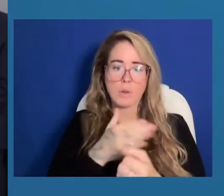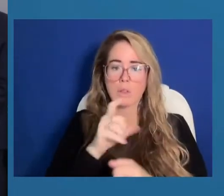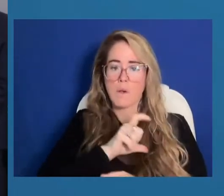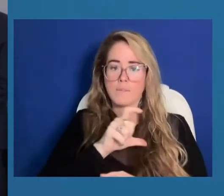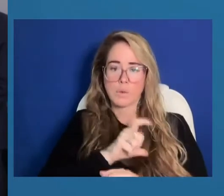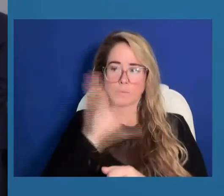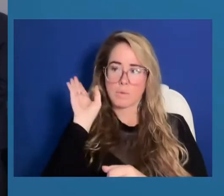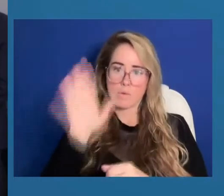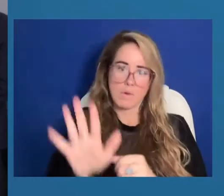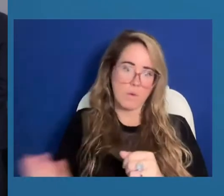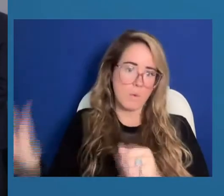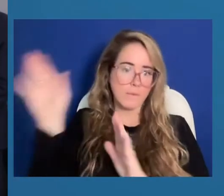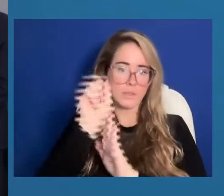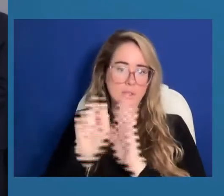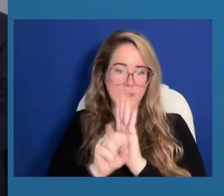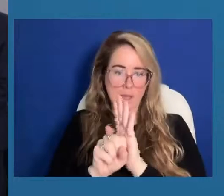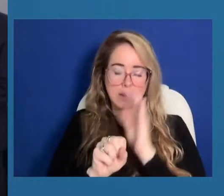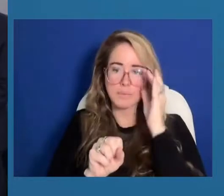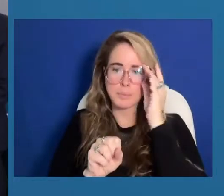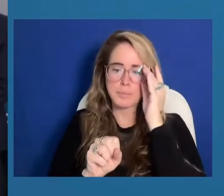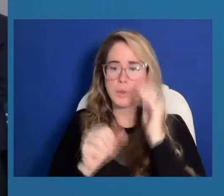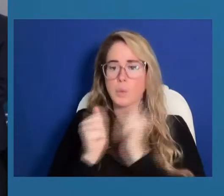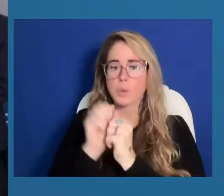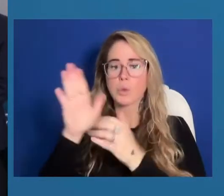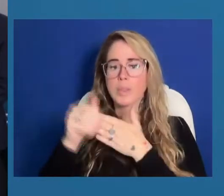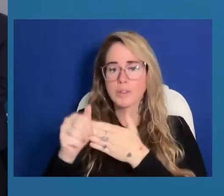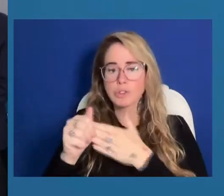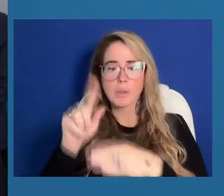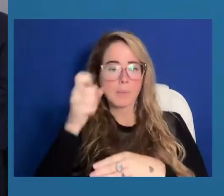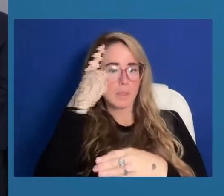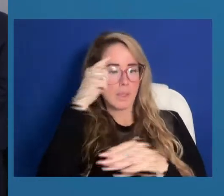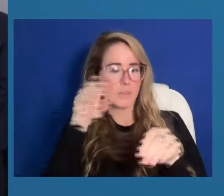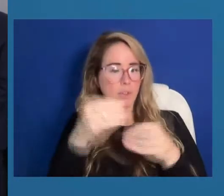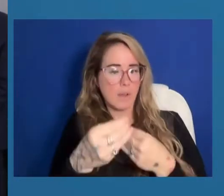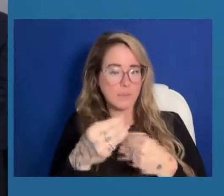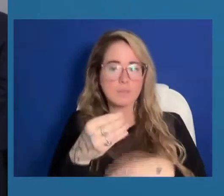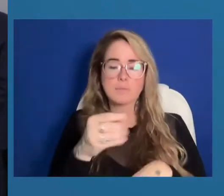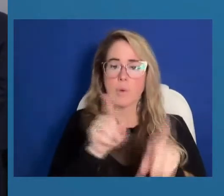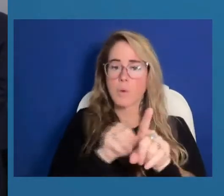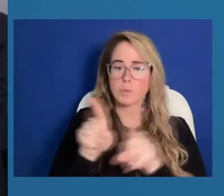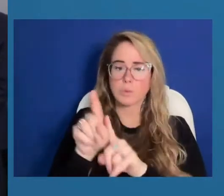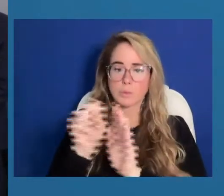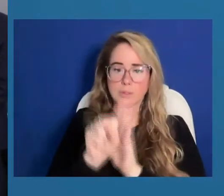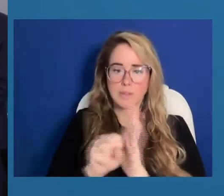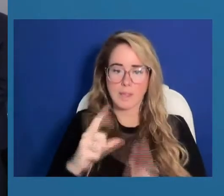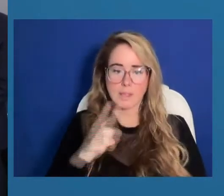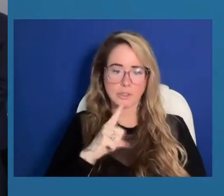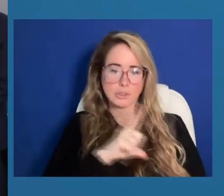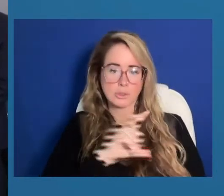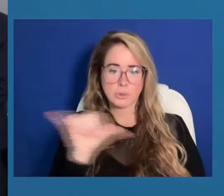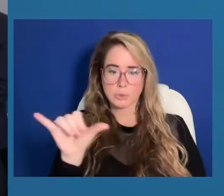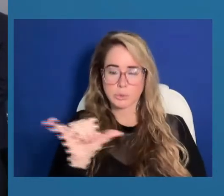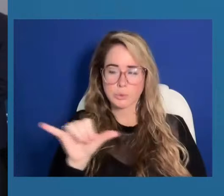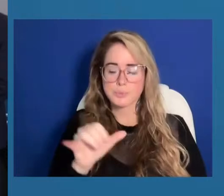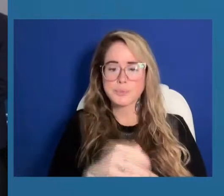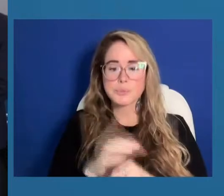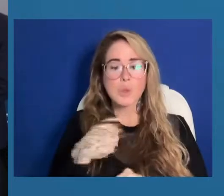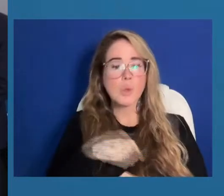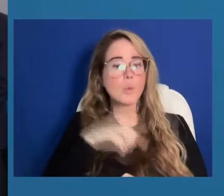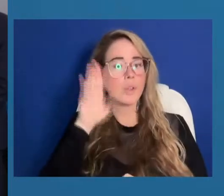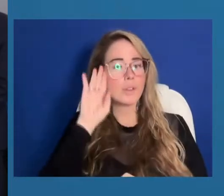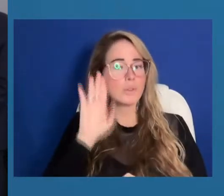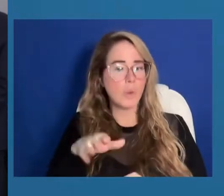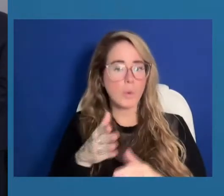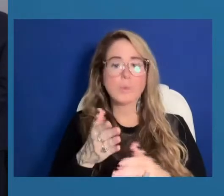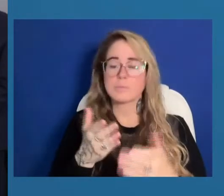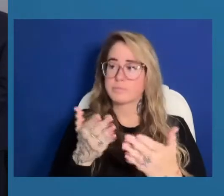state, between your leadership in the governor's office as well as the state legislature. We know, thanks to that leadership